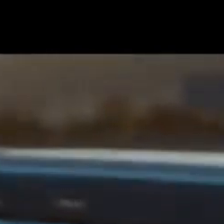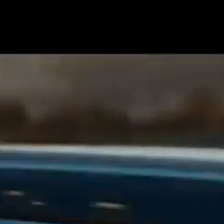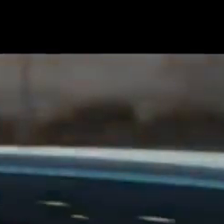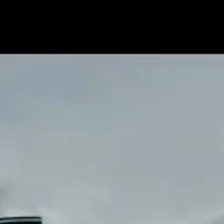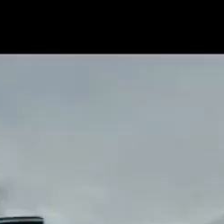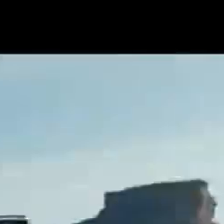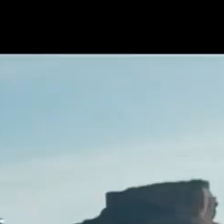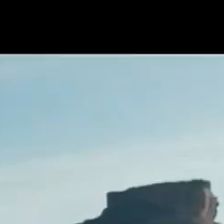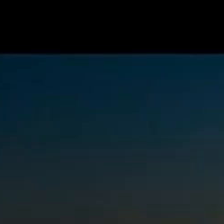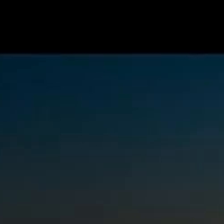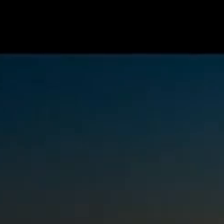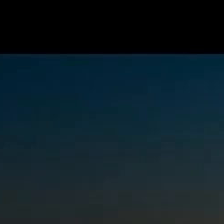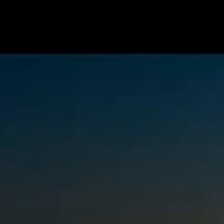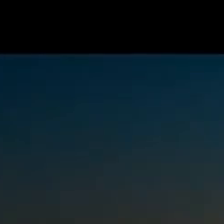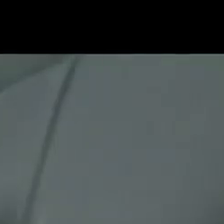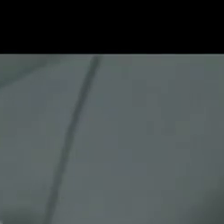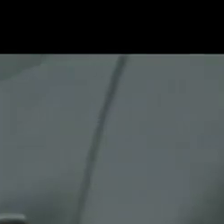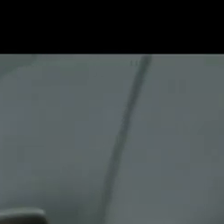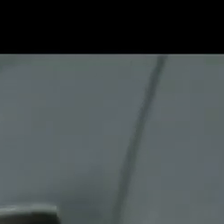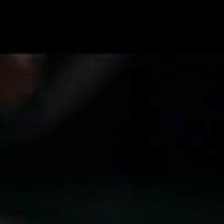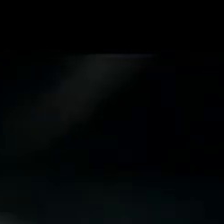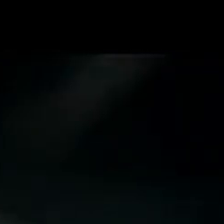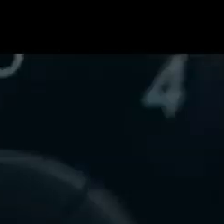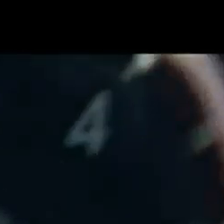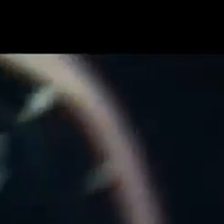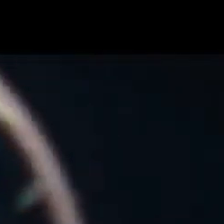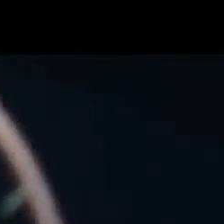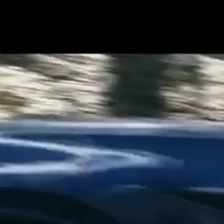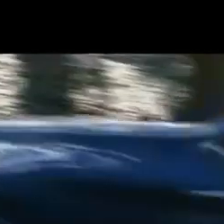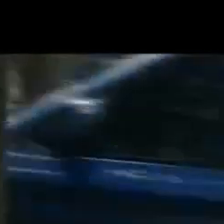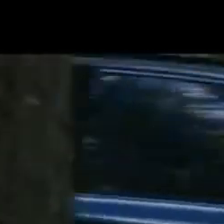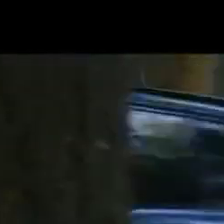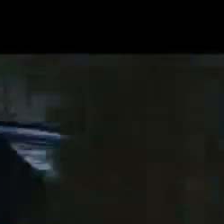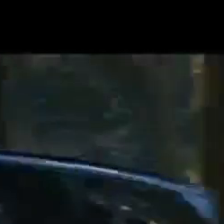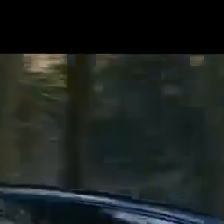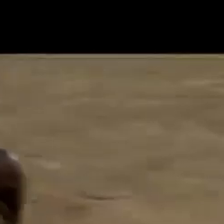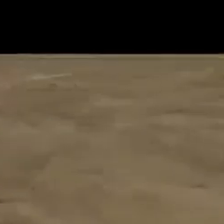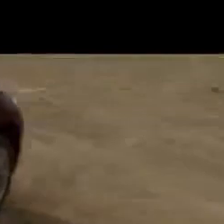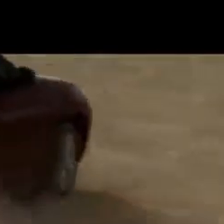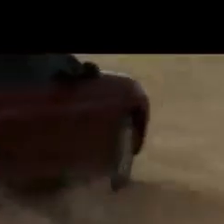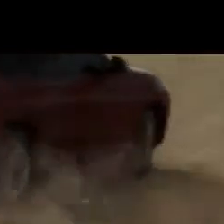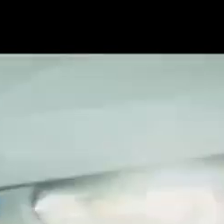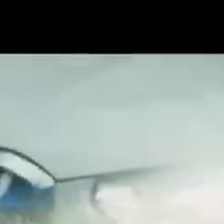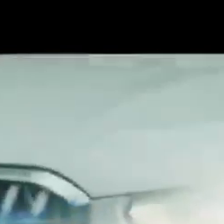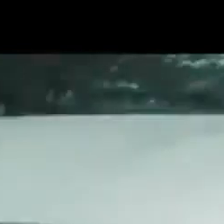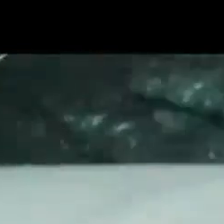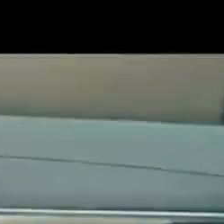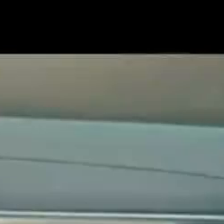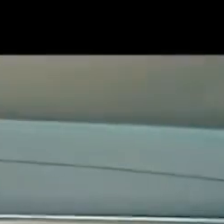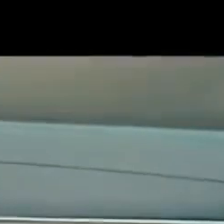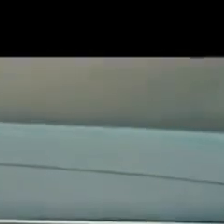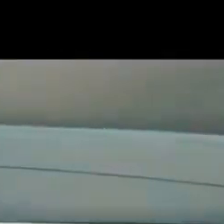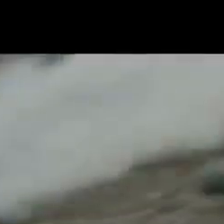issue are issued for the purpose of protecting human life. We think obviously they're very, very, very necessary, but ultimately,